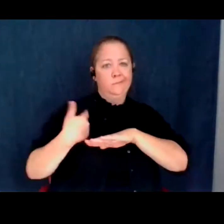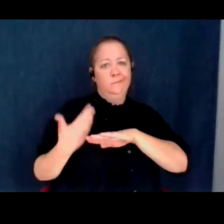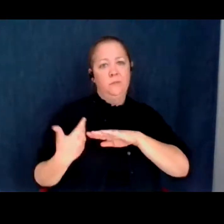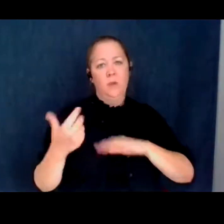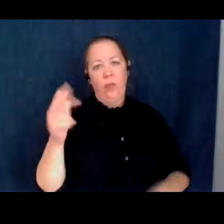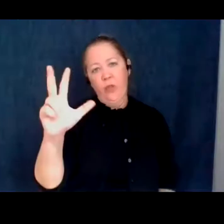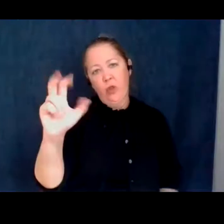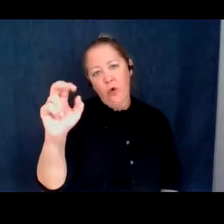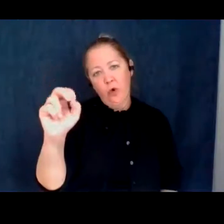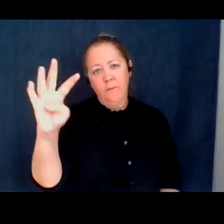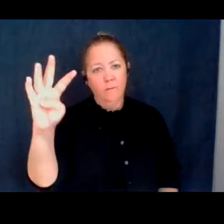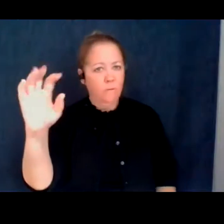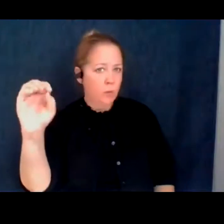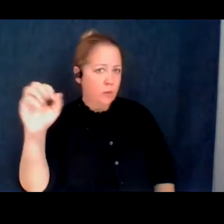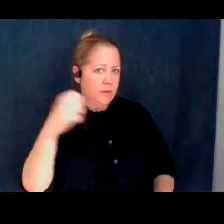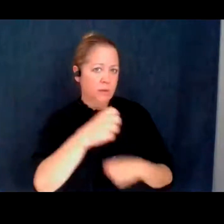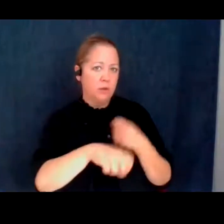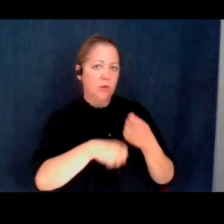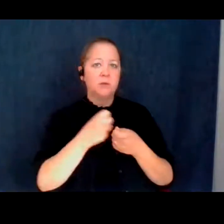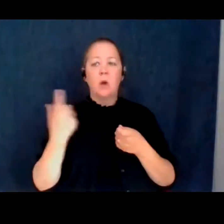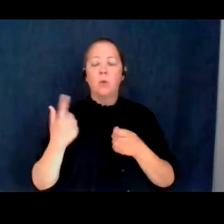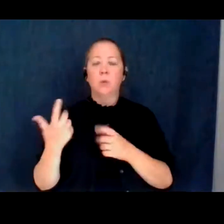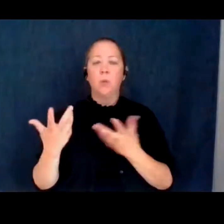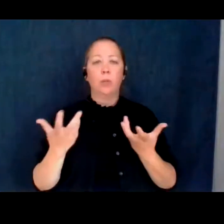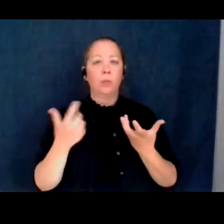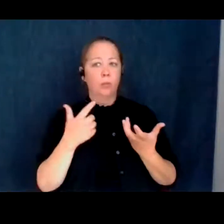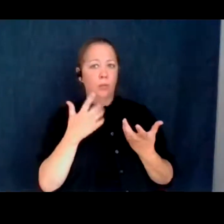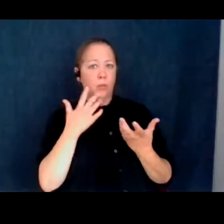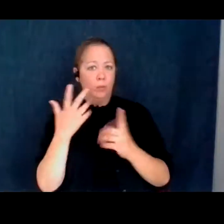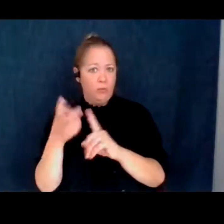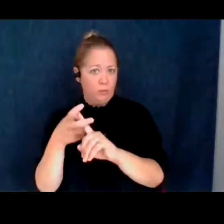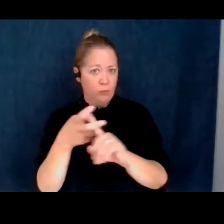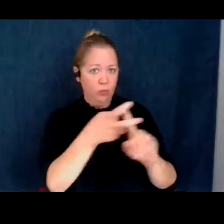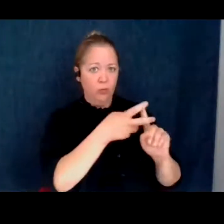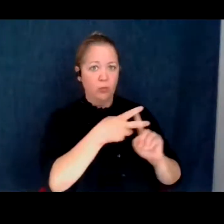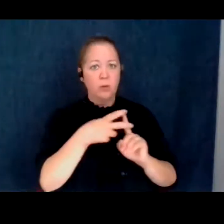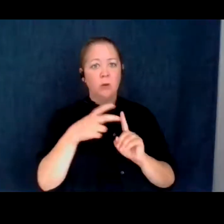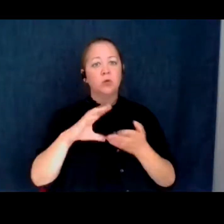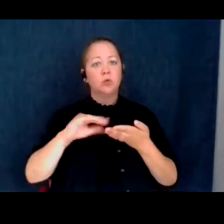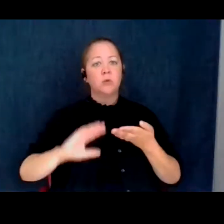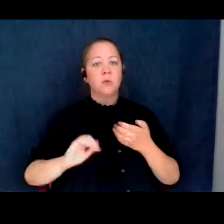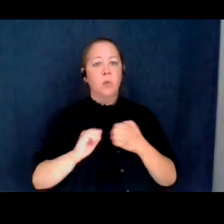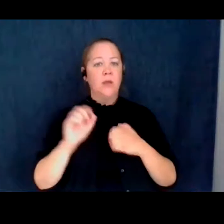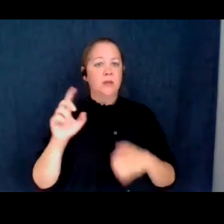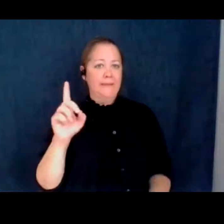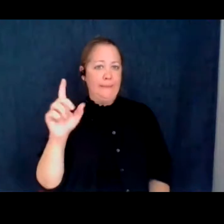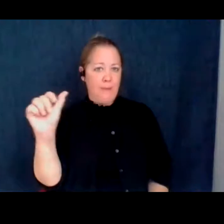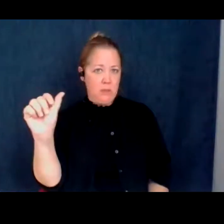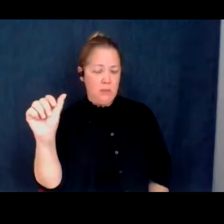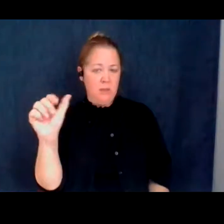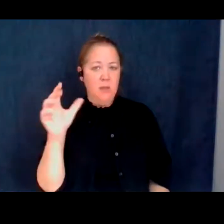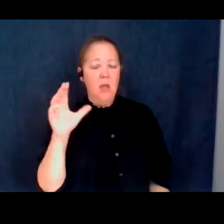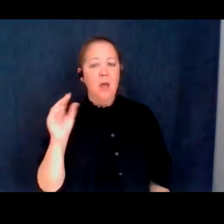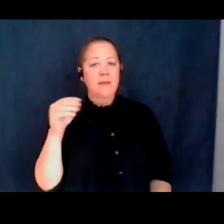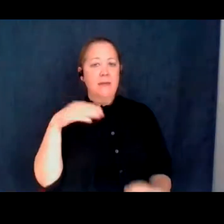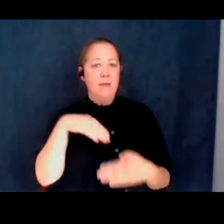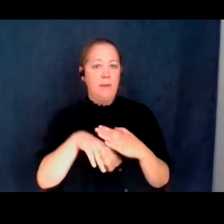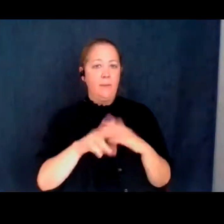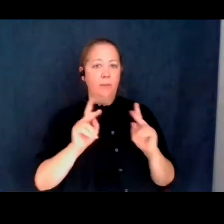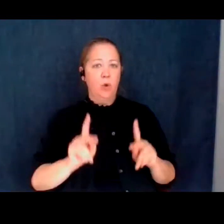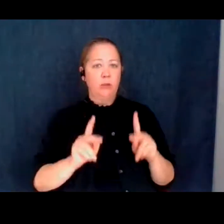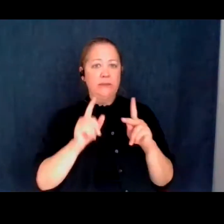recruit students with disabilities in all in-person activities. And then with this pivot to